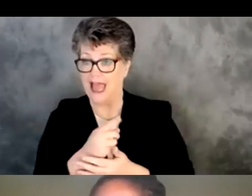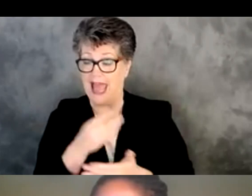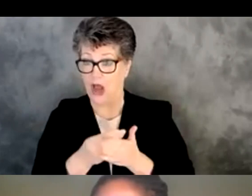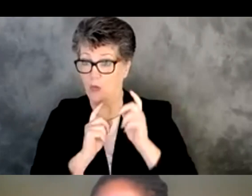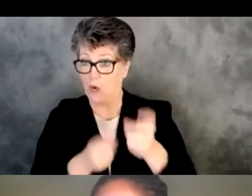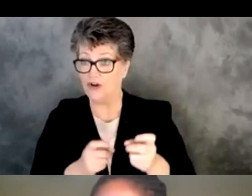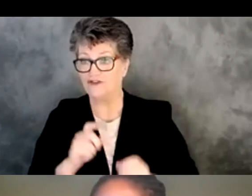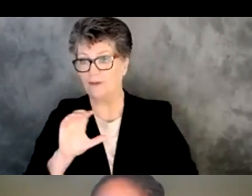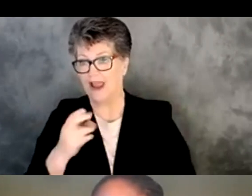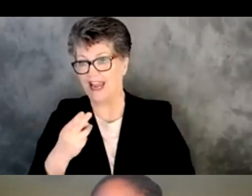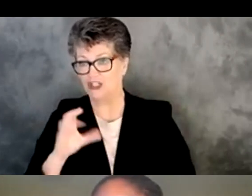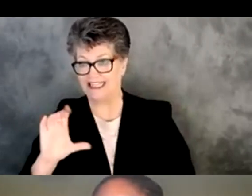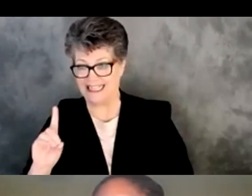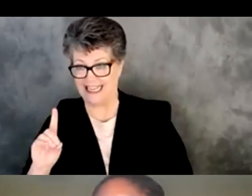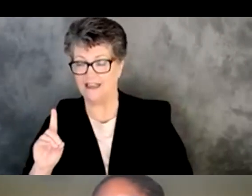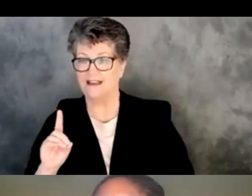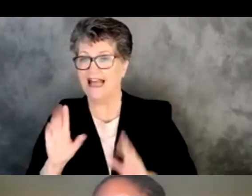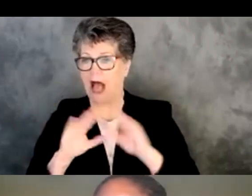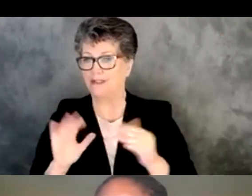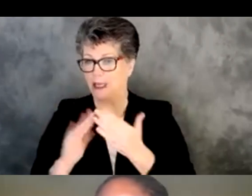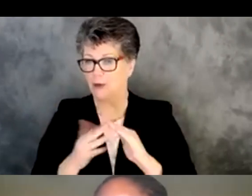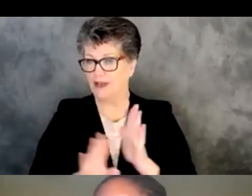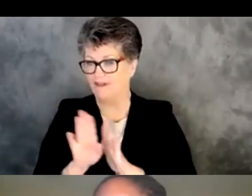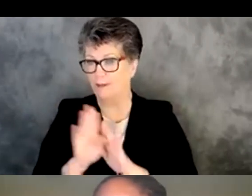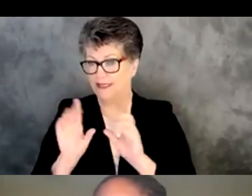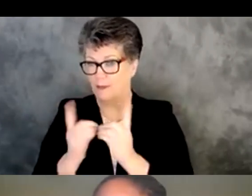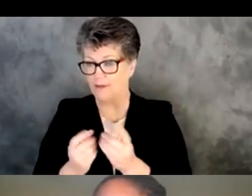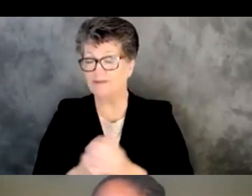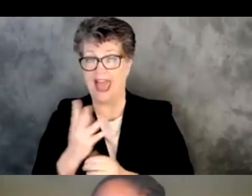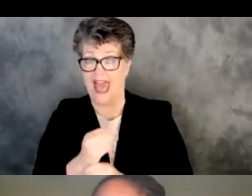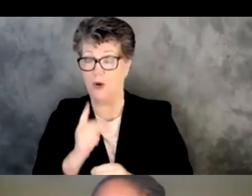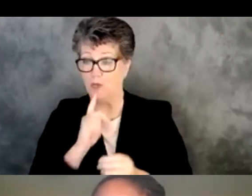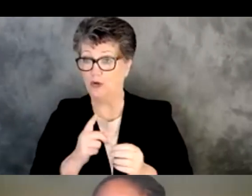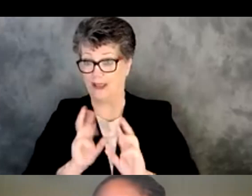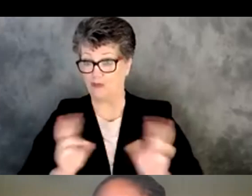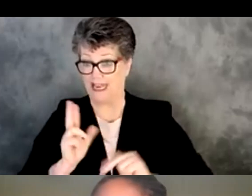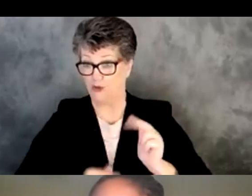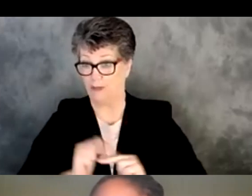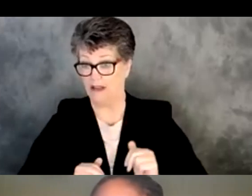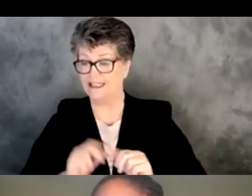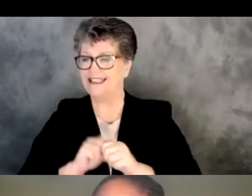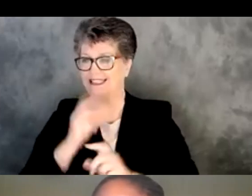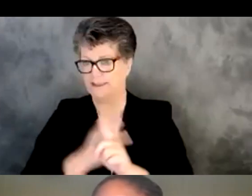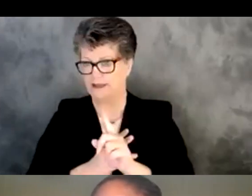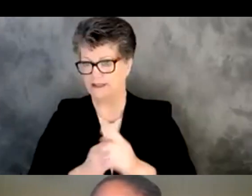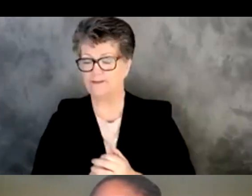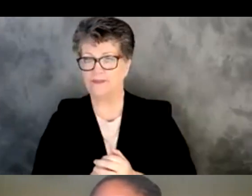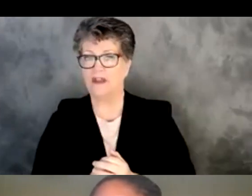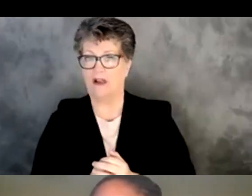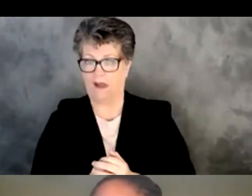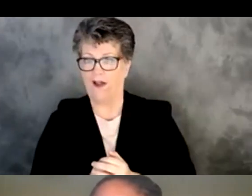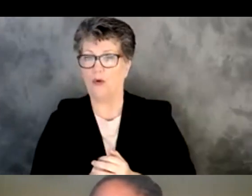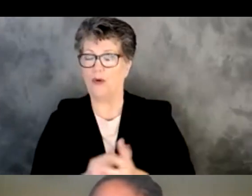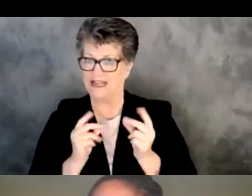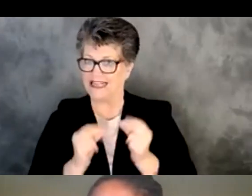HCD, that's our Housing Community Development Department, and will be shovel ready within 6 months. We believe this will greatly accelerate the